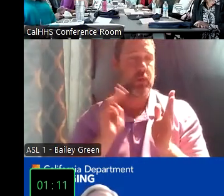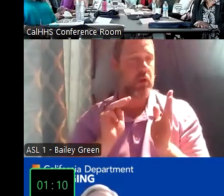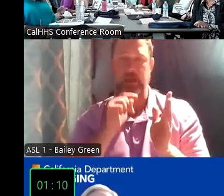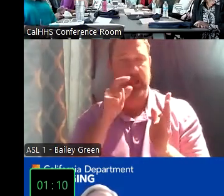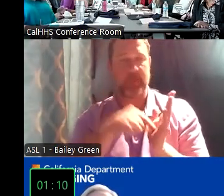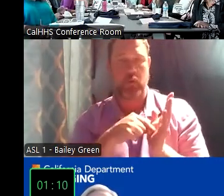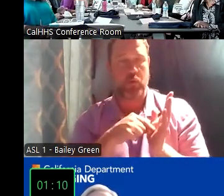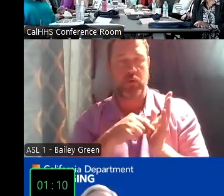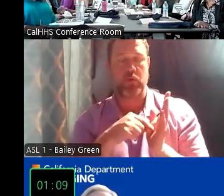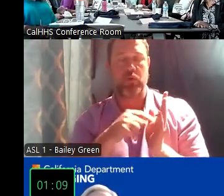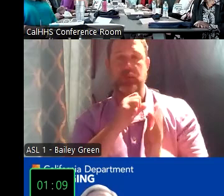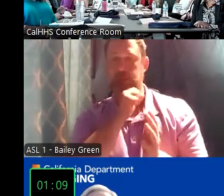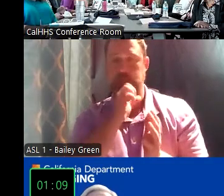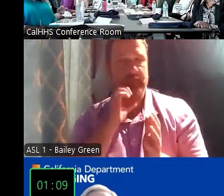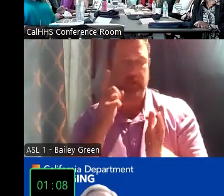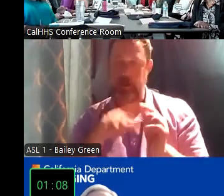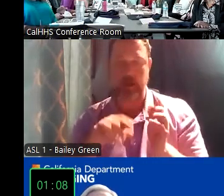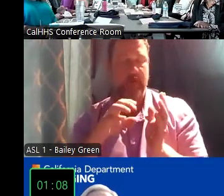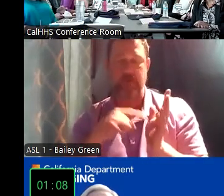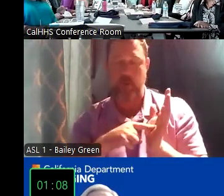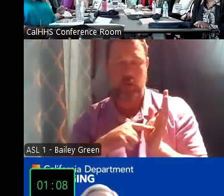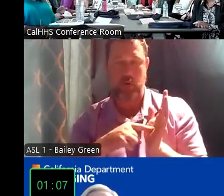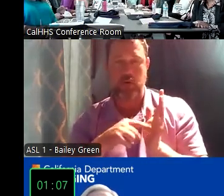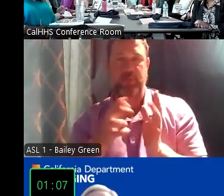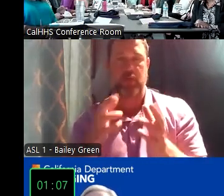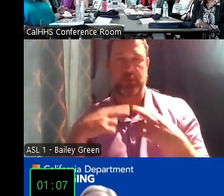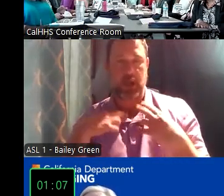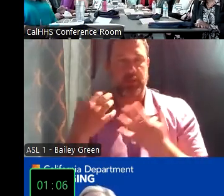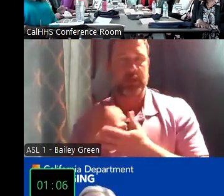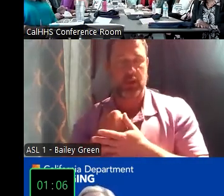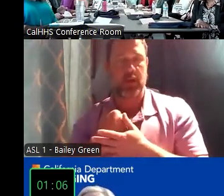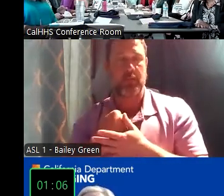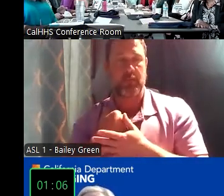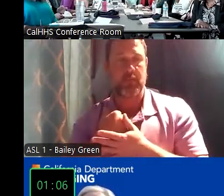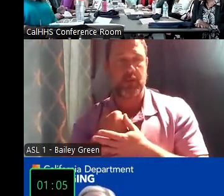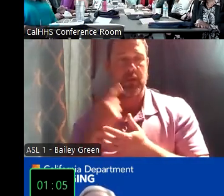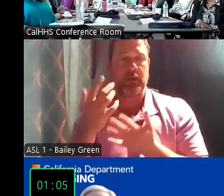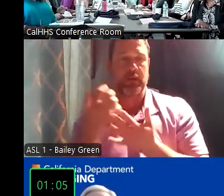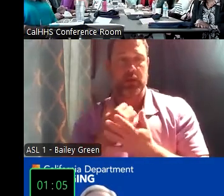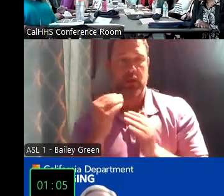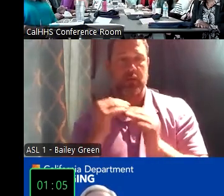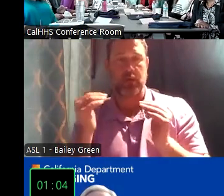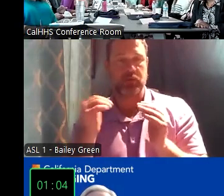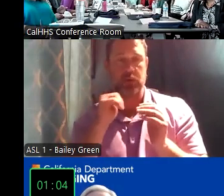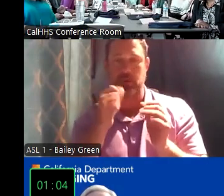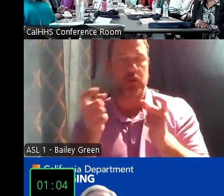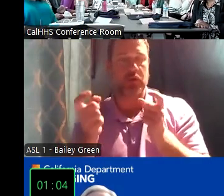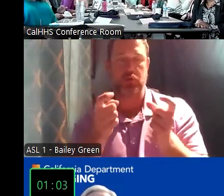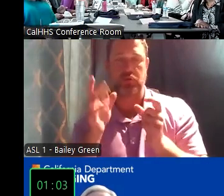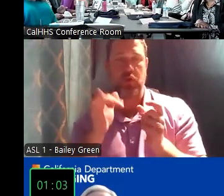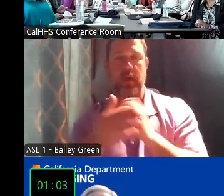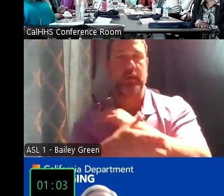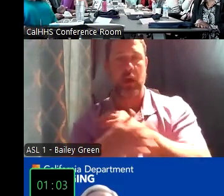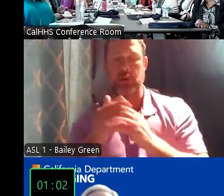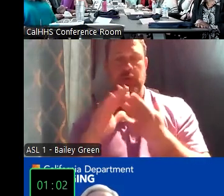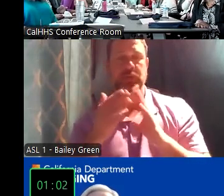afford it. Seniors obviously cannot afford it based on their retirement income. This income threshold is not controlled by the county or